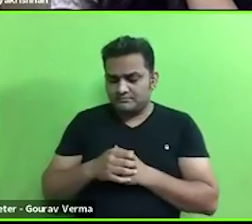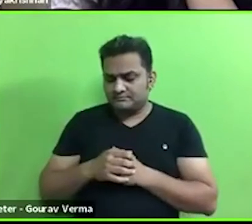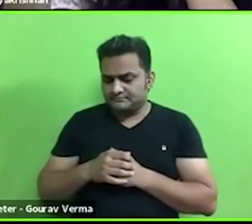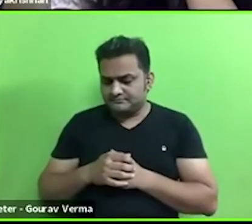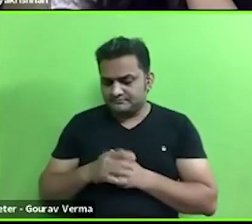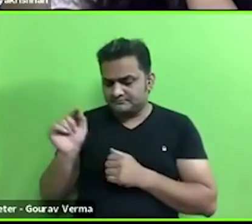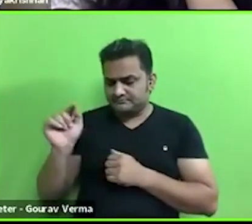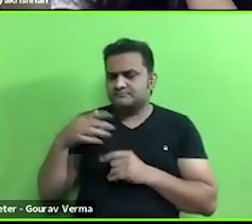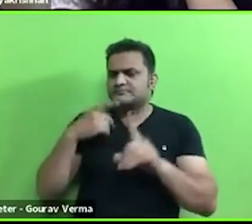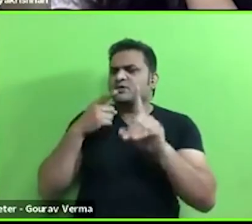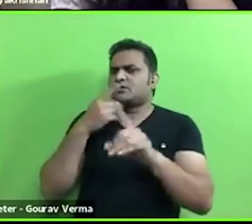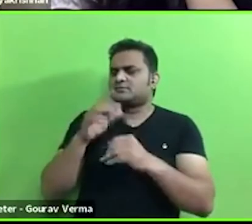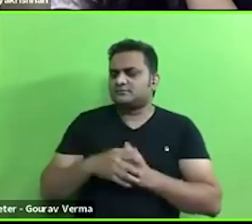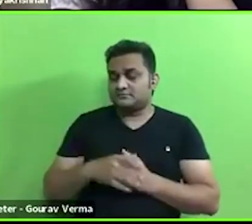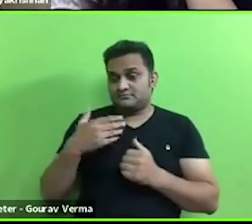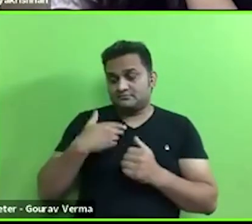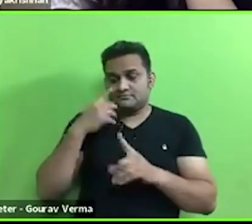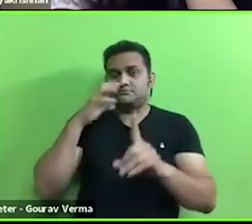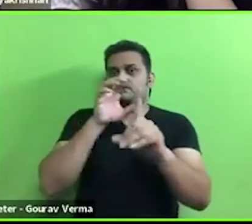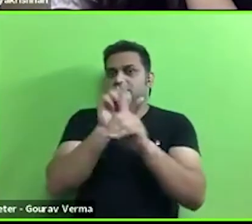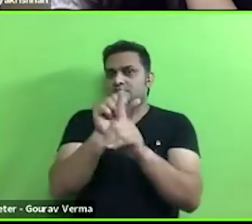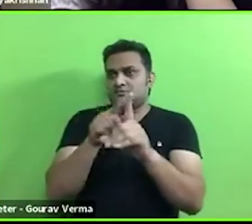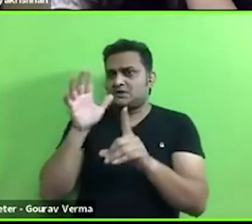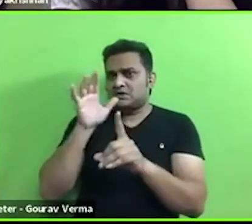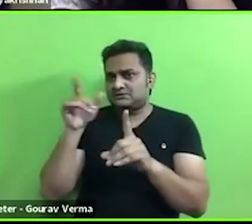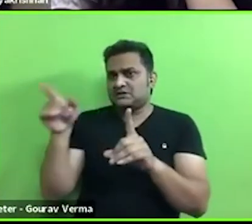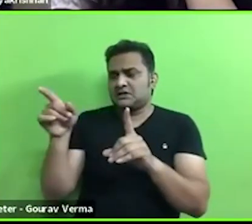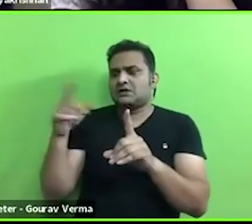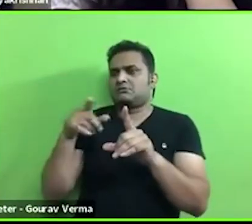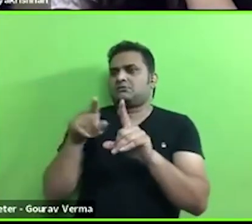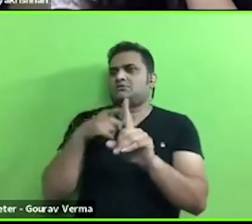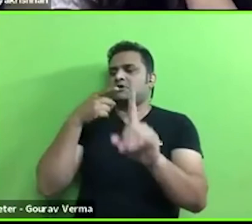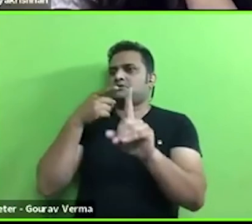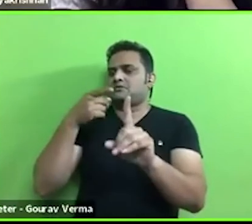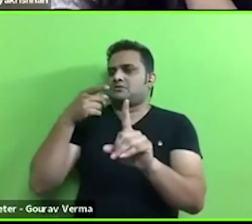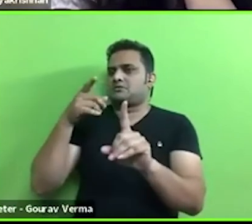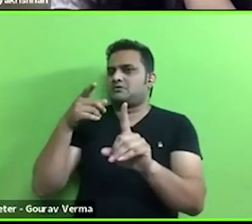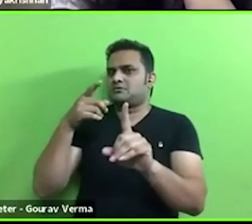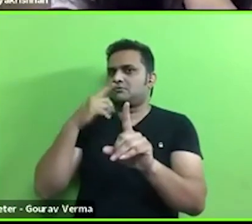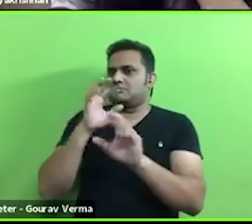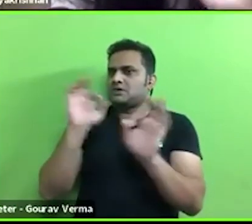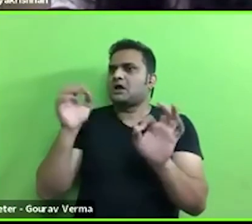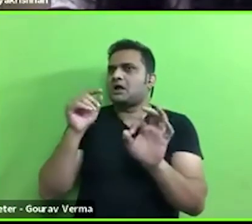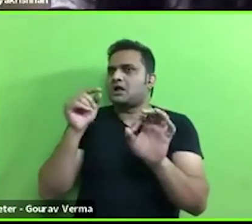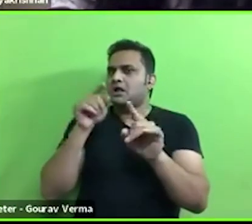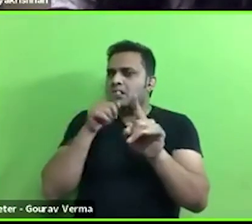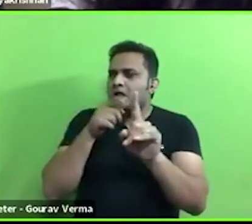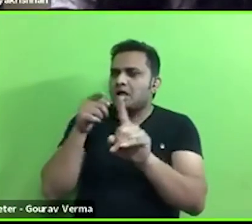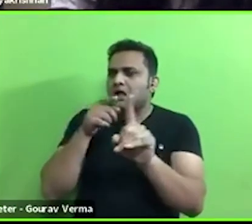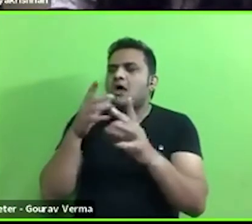The point is, I think when we identify, and I think Krishna is hitting right on the head of this kind of excusing, dragging the feet,